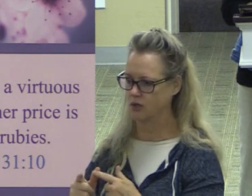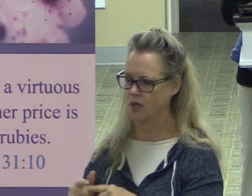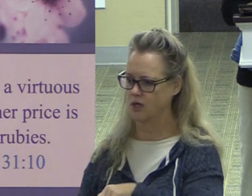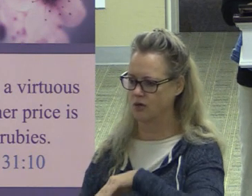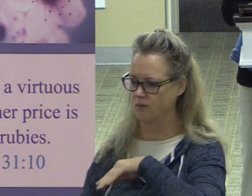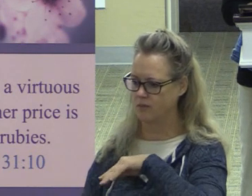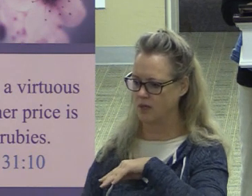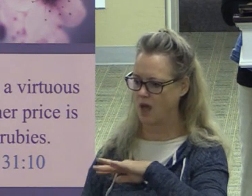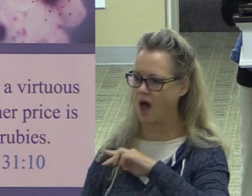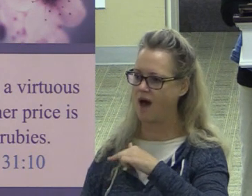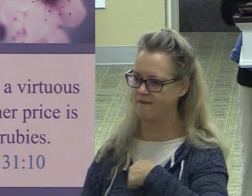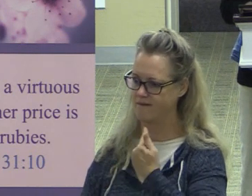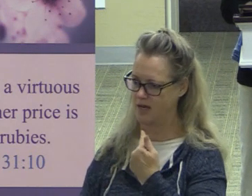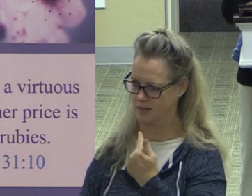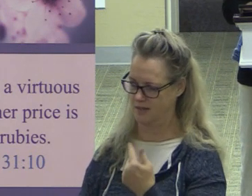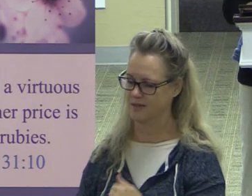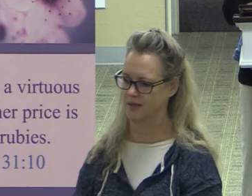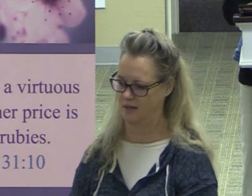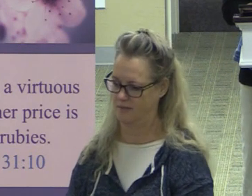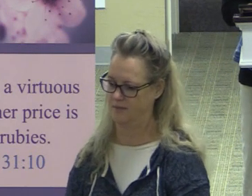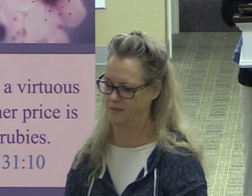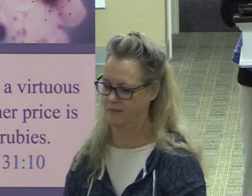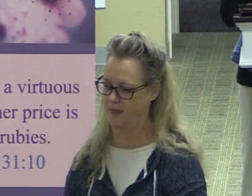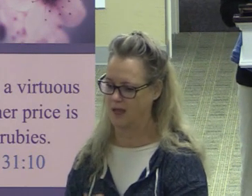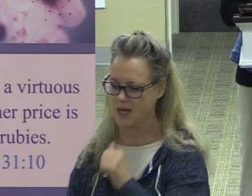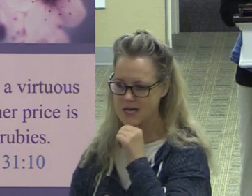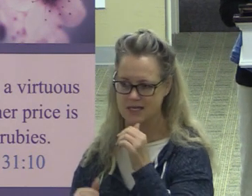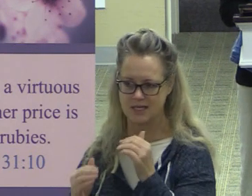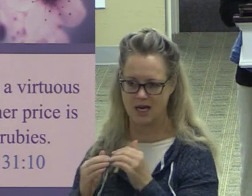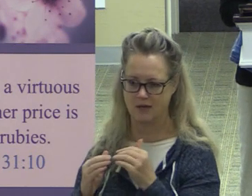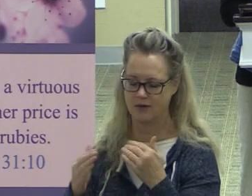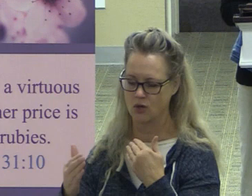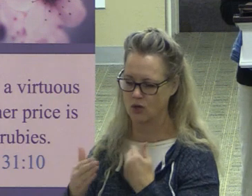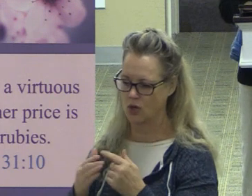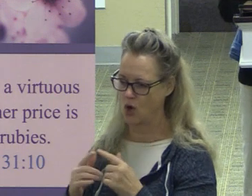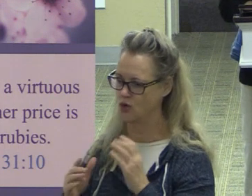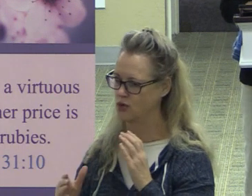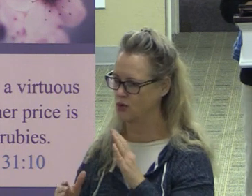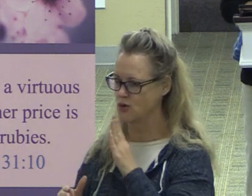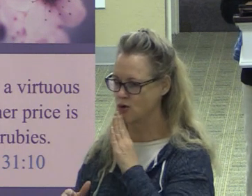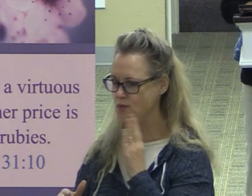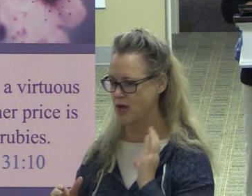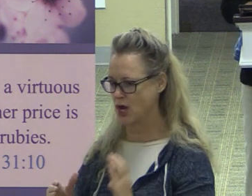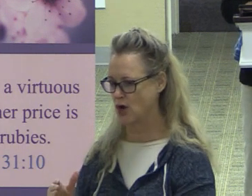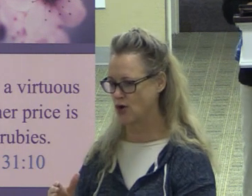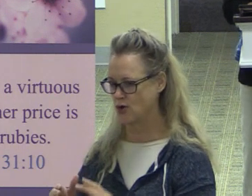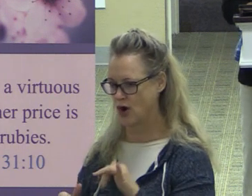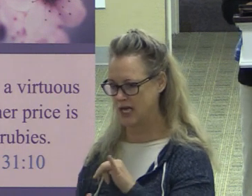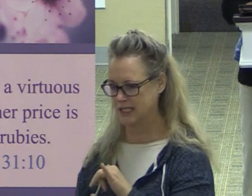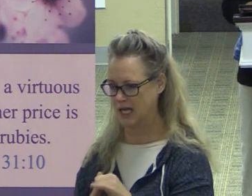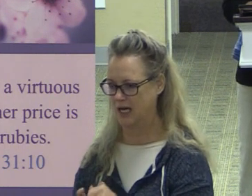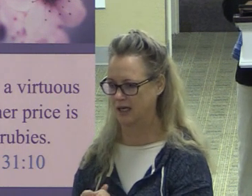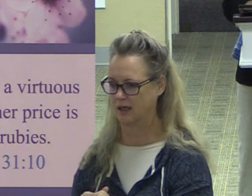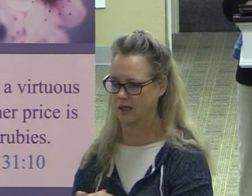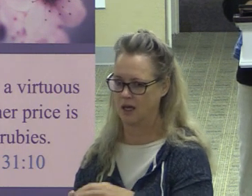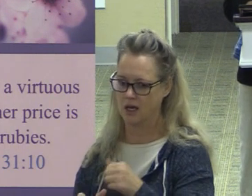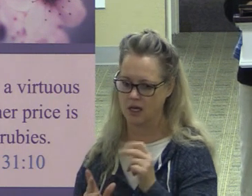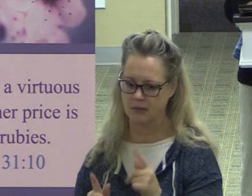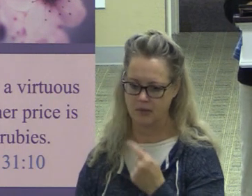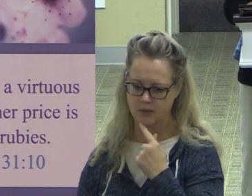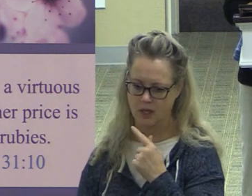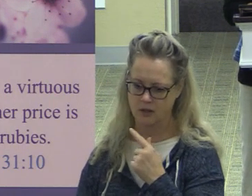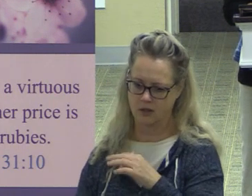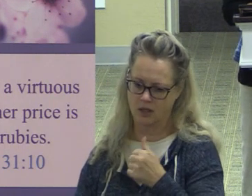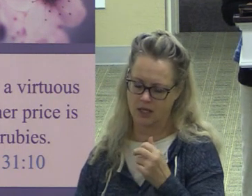against wrongs done to you. No, this is not even close to Christ-like. Some would say you are letting people walk all over you.